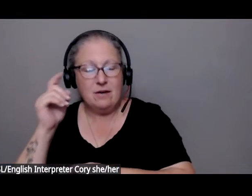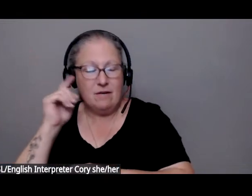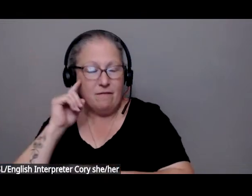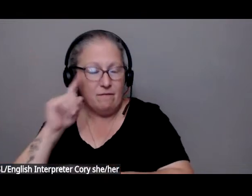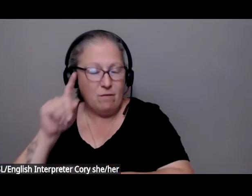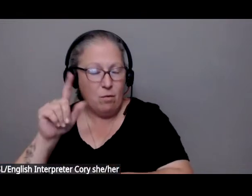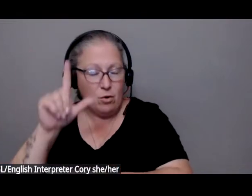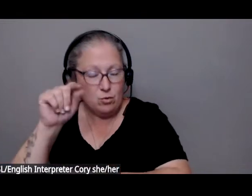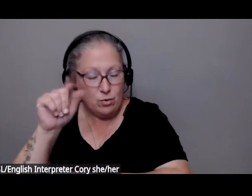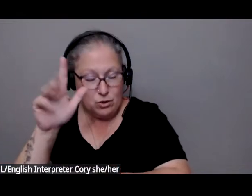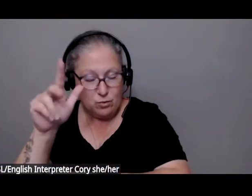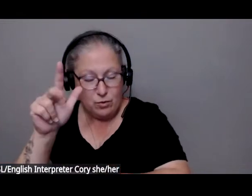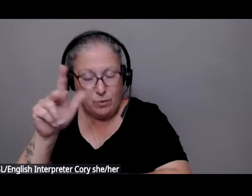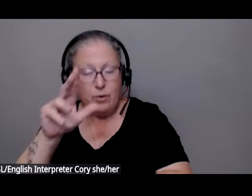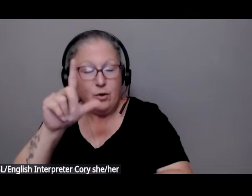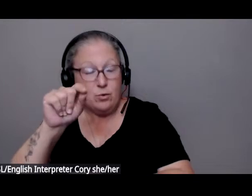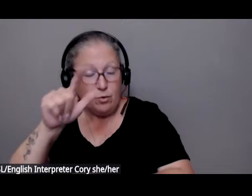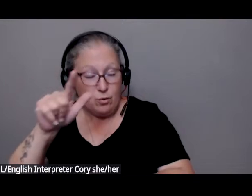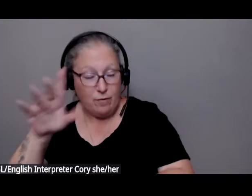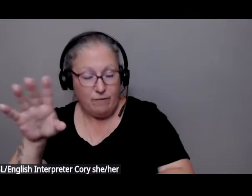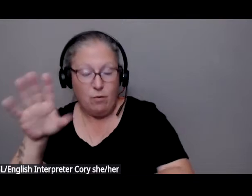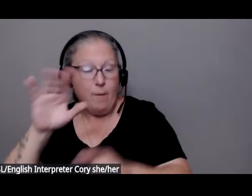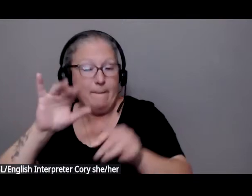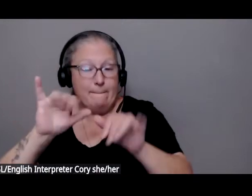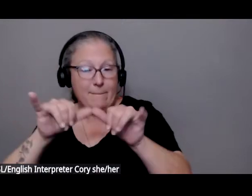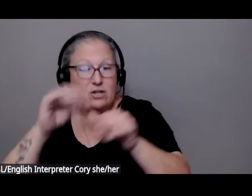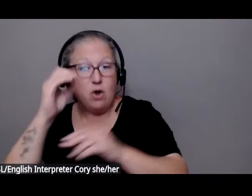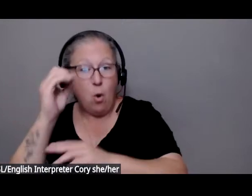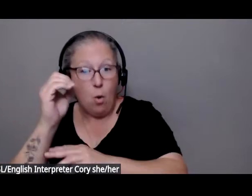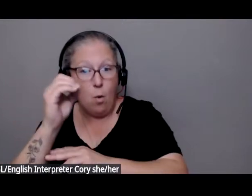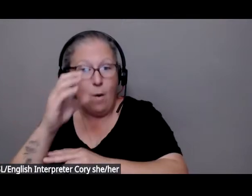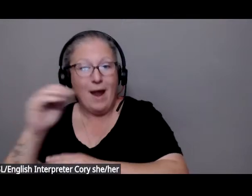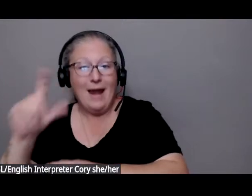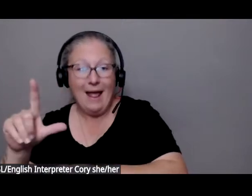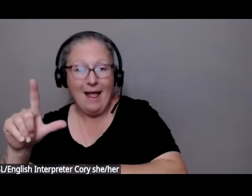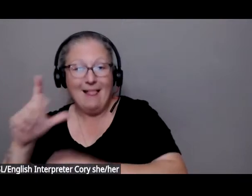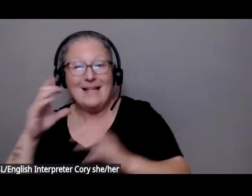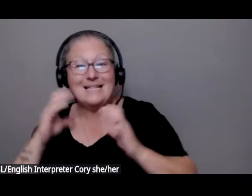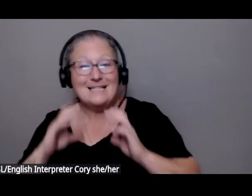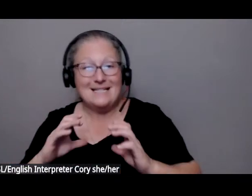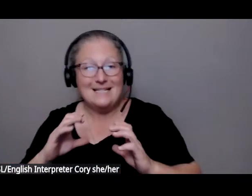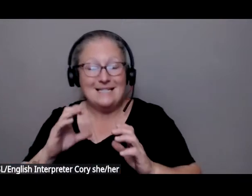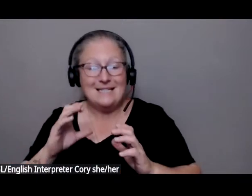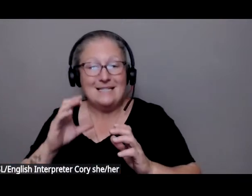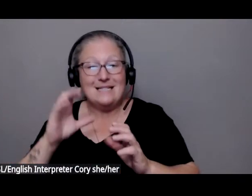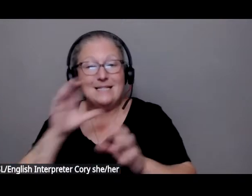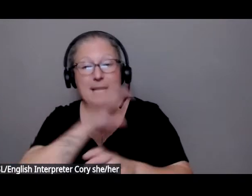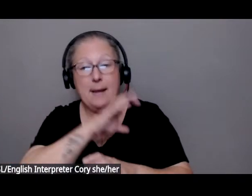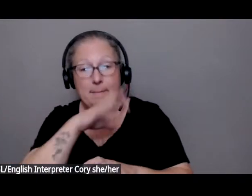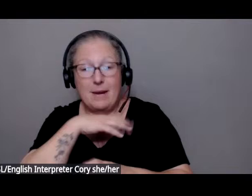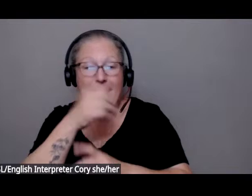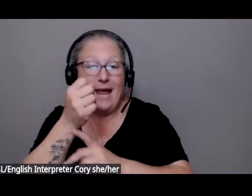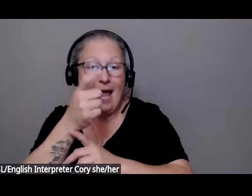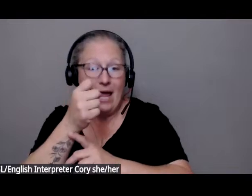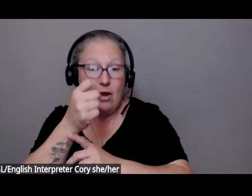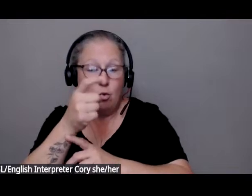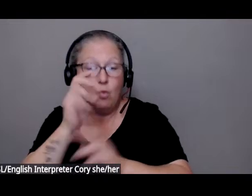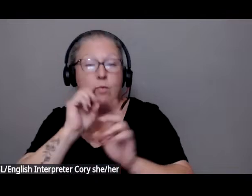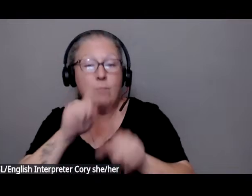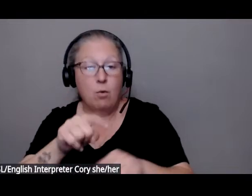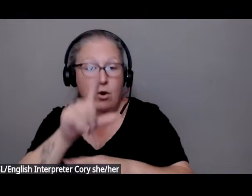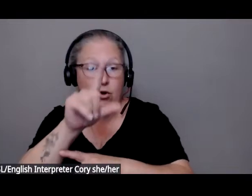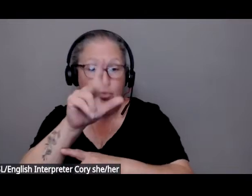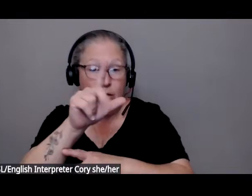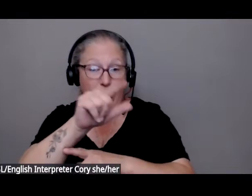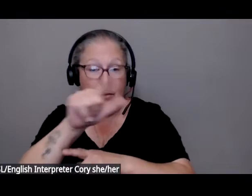the 2023-2024 Measure O and L Citizens Oversight Committee Annual Report and the